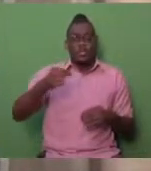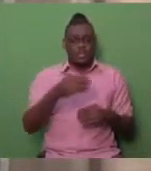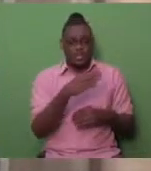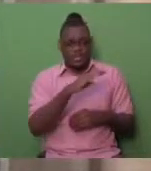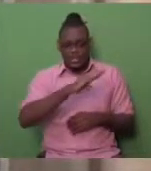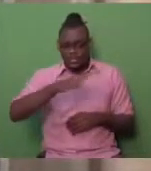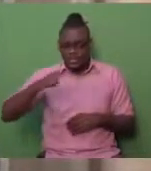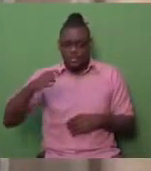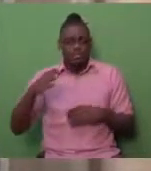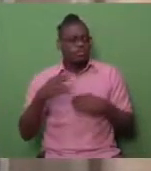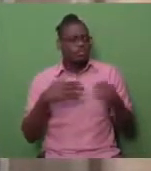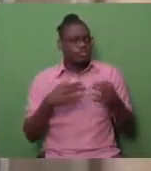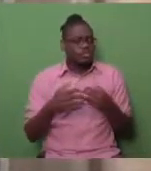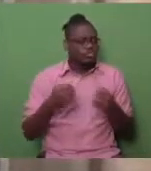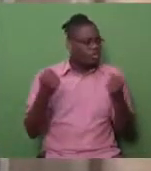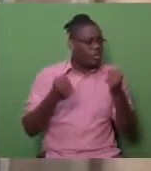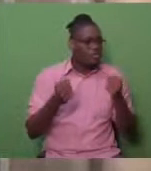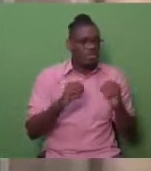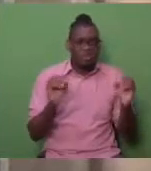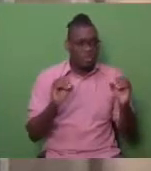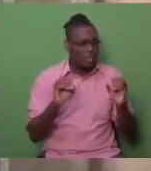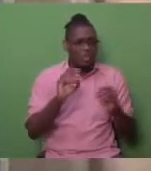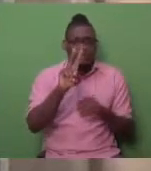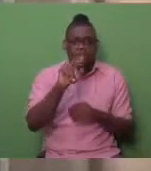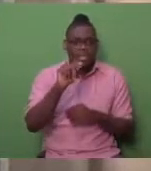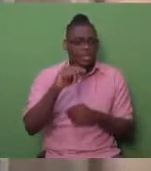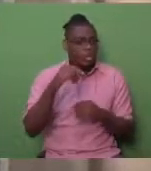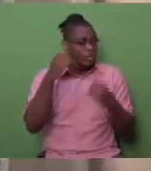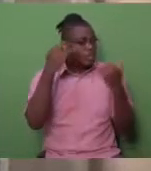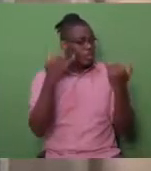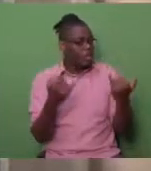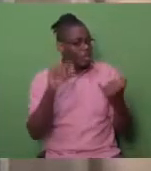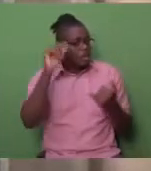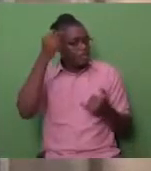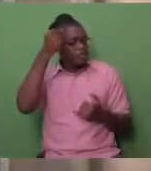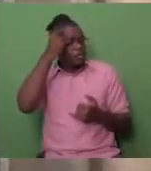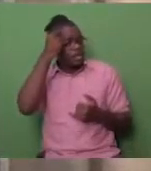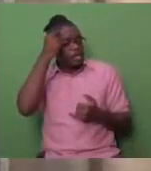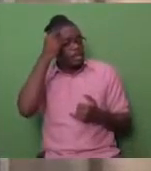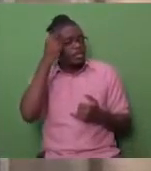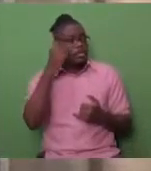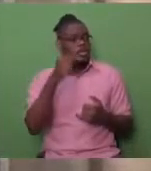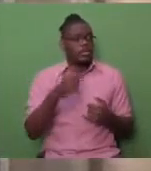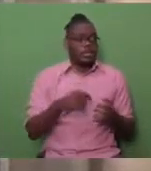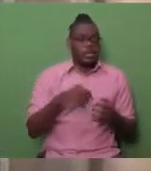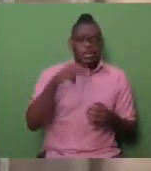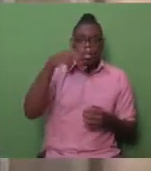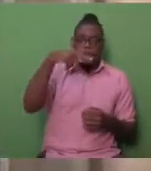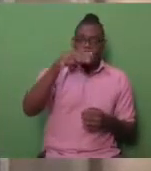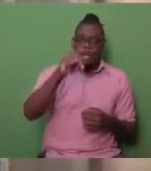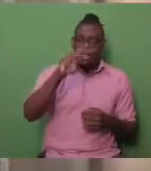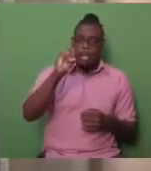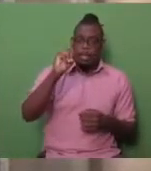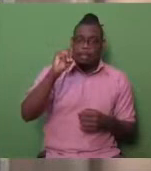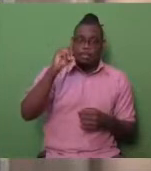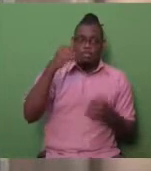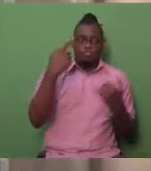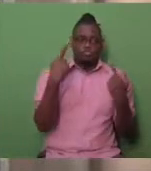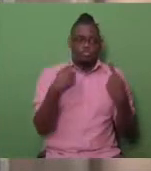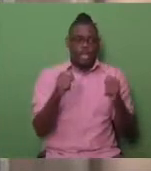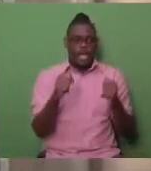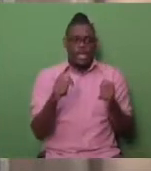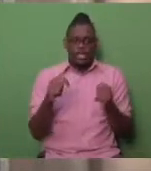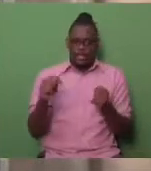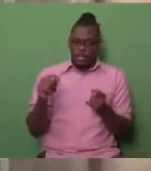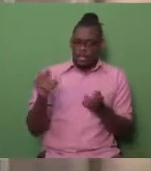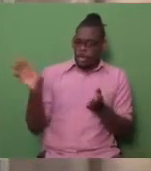issue when we get there. So get to the VAT now. As if the ability to earn a living wasn't hard enough. Citizens are